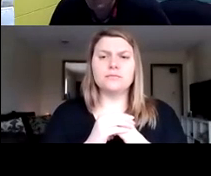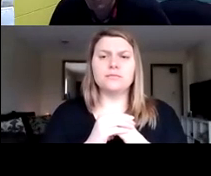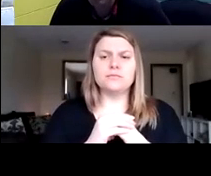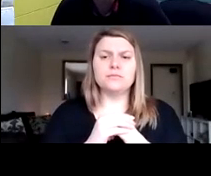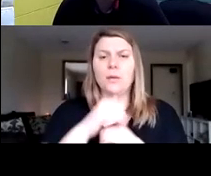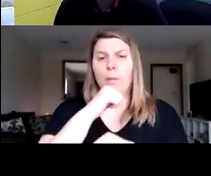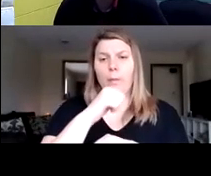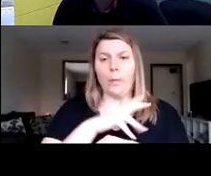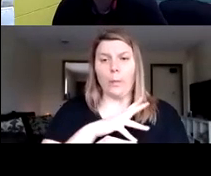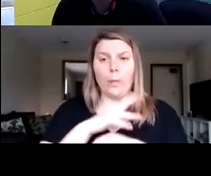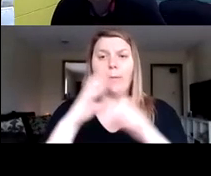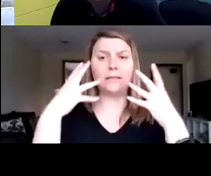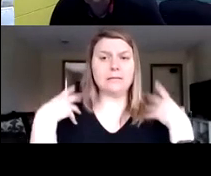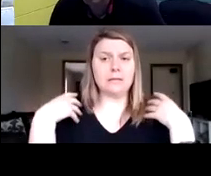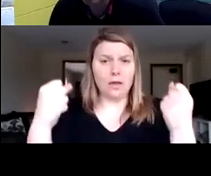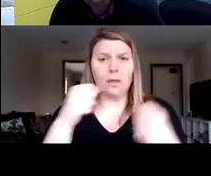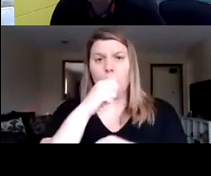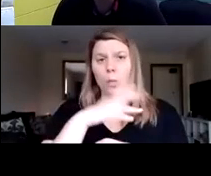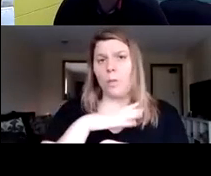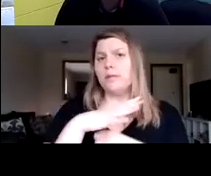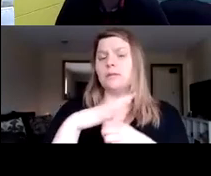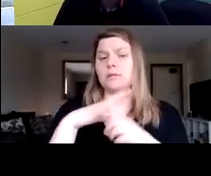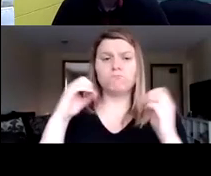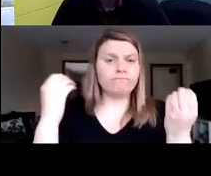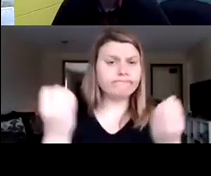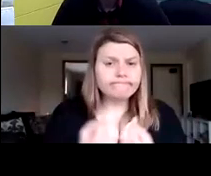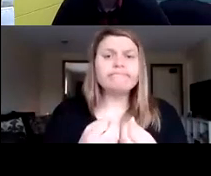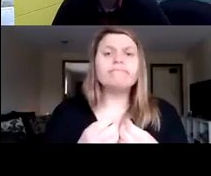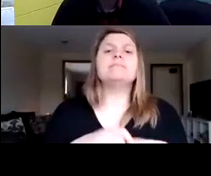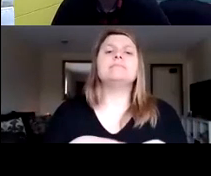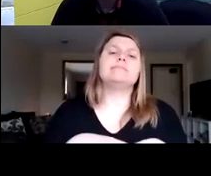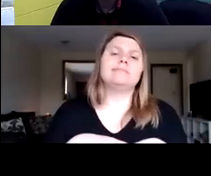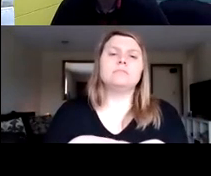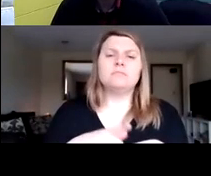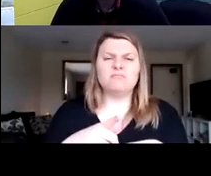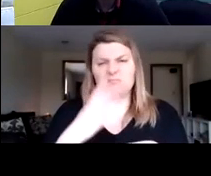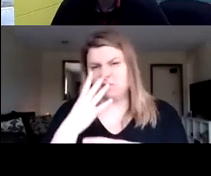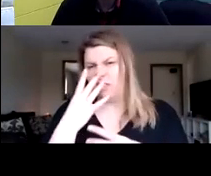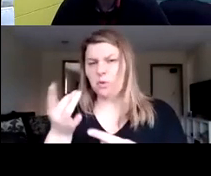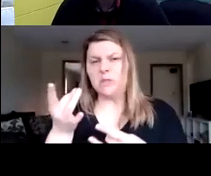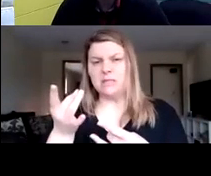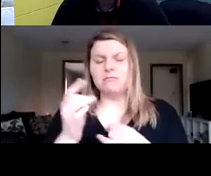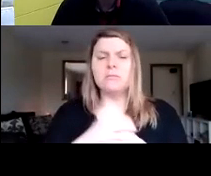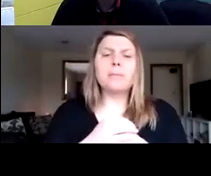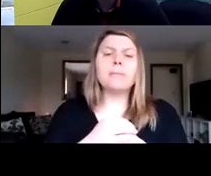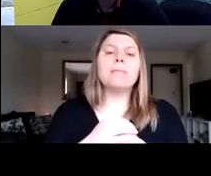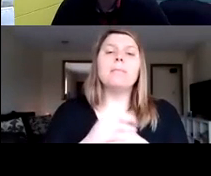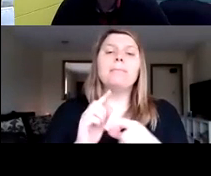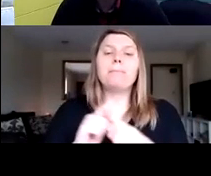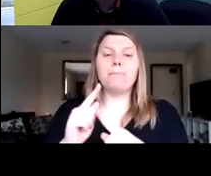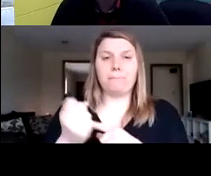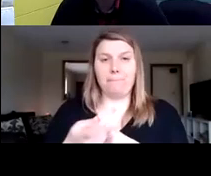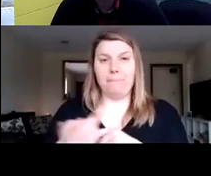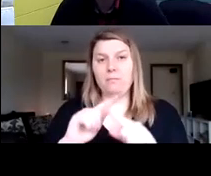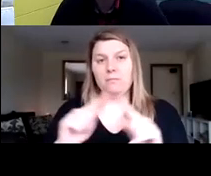women's health, women organizations. So this was an interesting and a few different